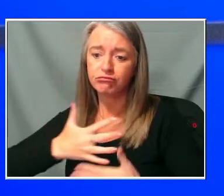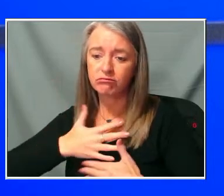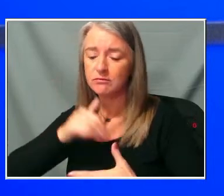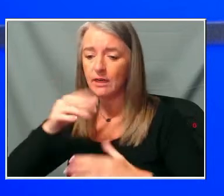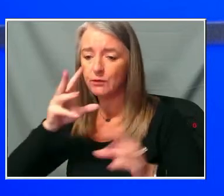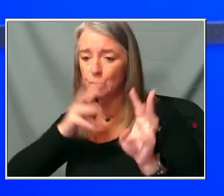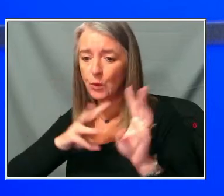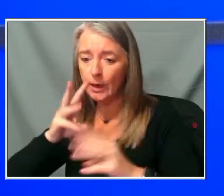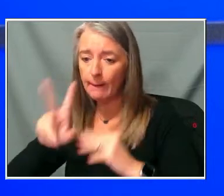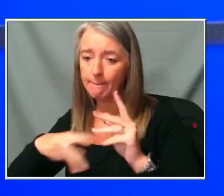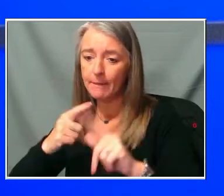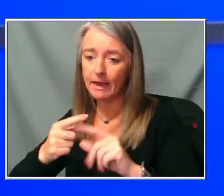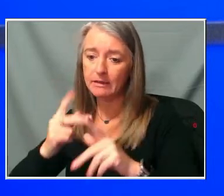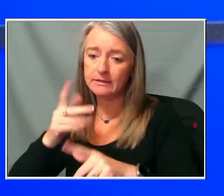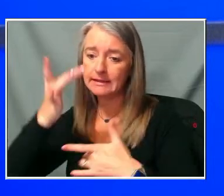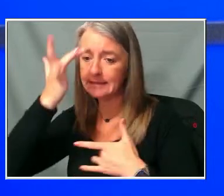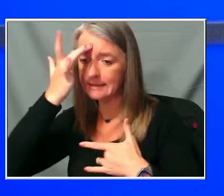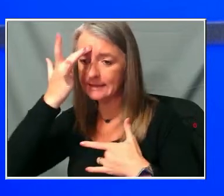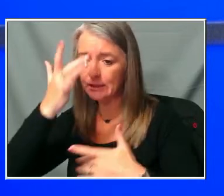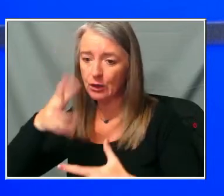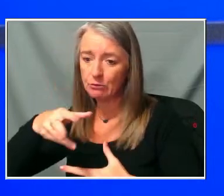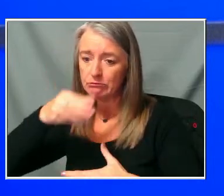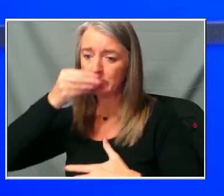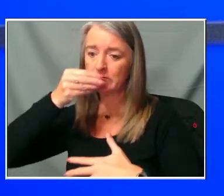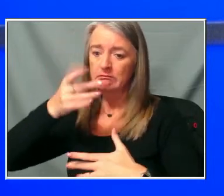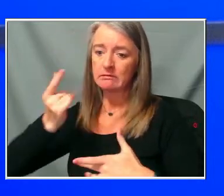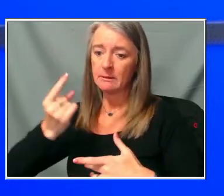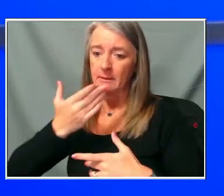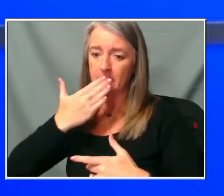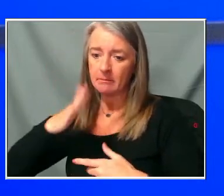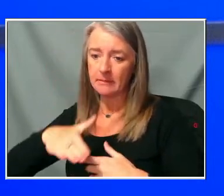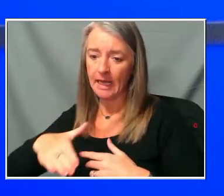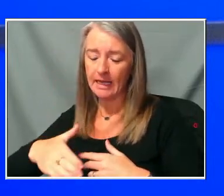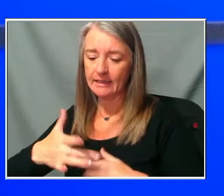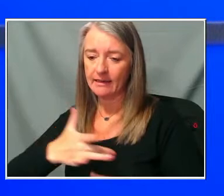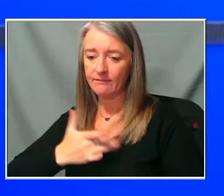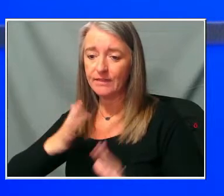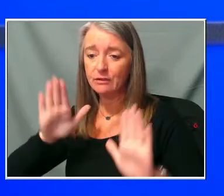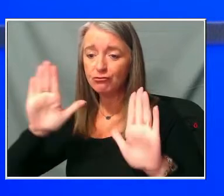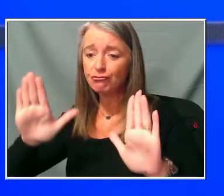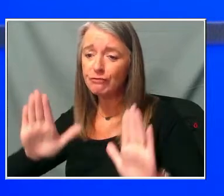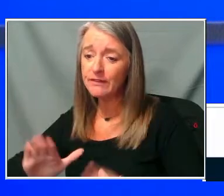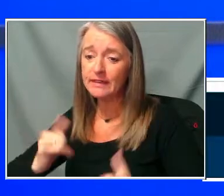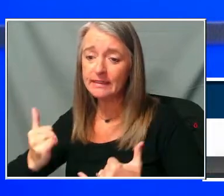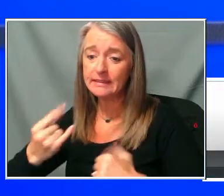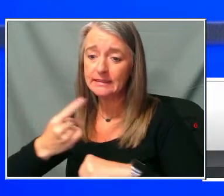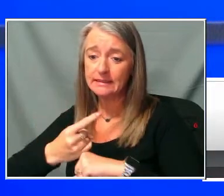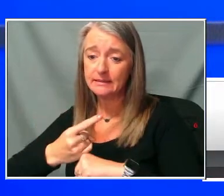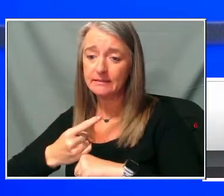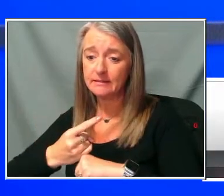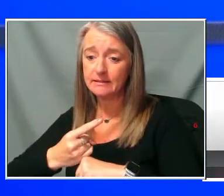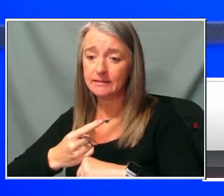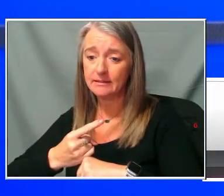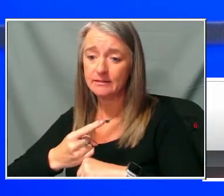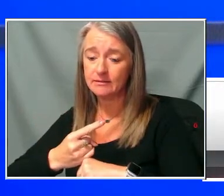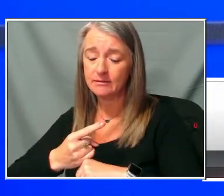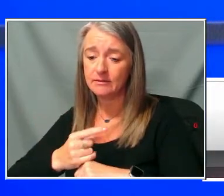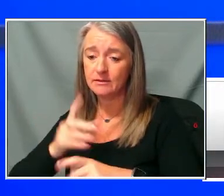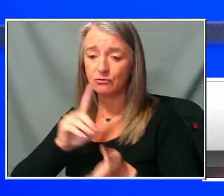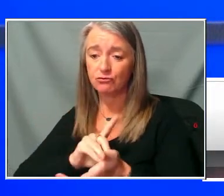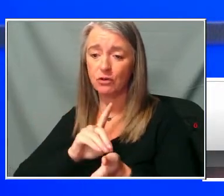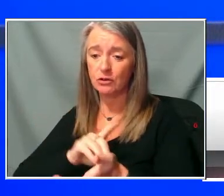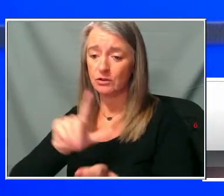getting sick or breathing something in bad. I feel terrific these days, and I think a lot of that is testament to Dr. Lowry and